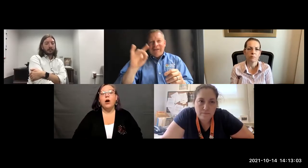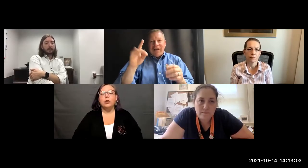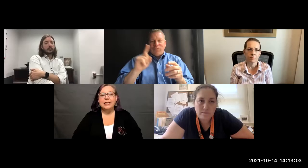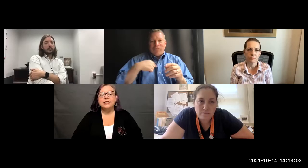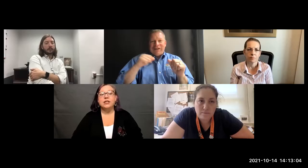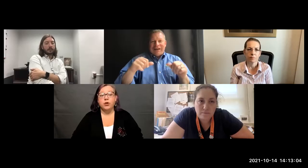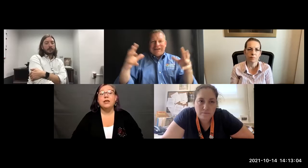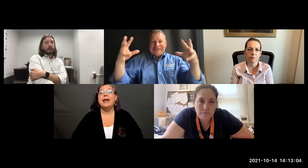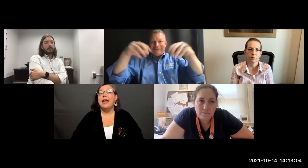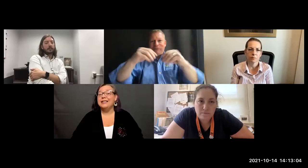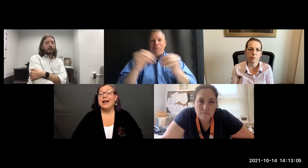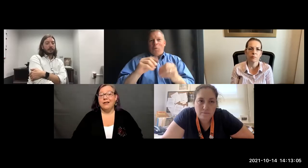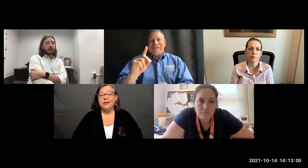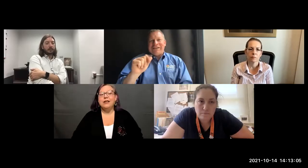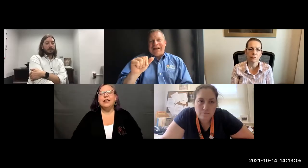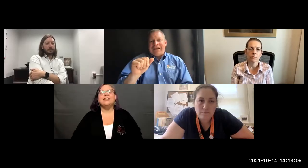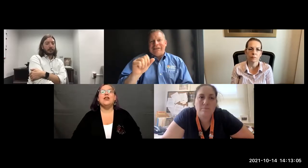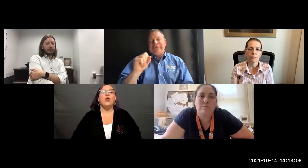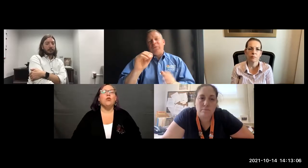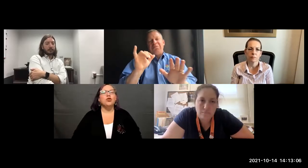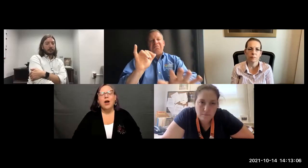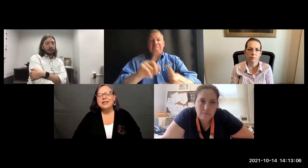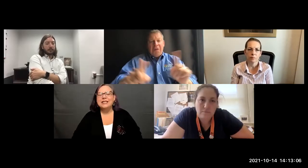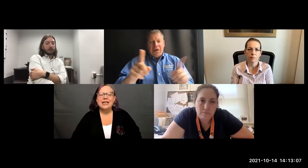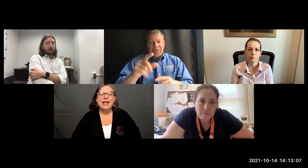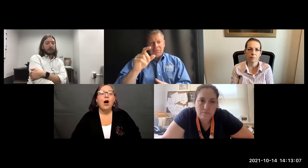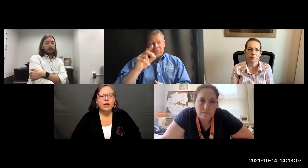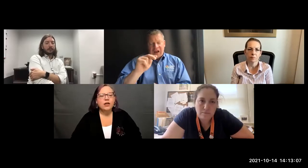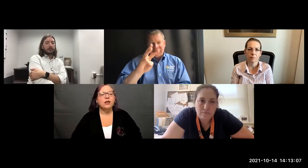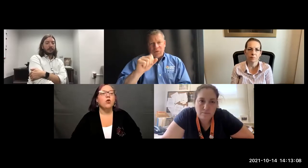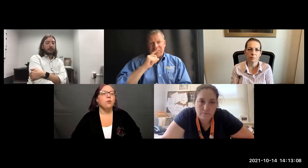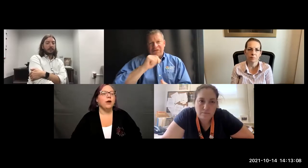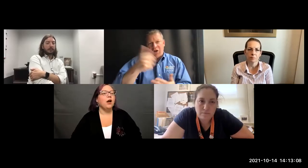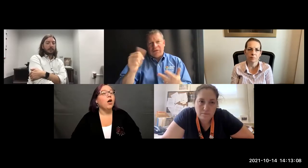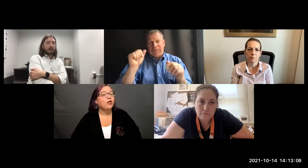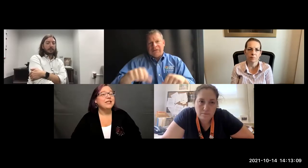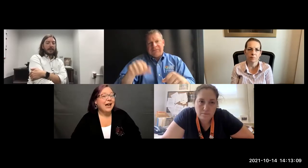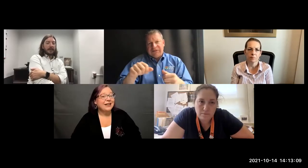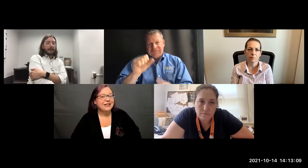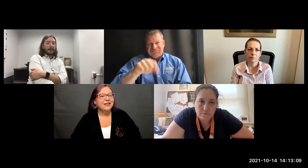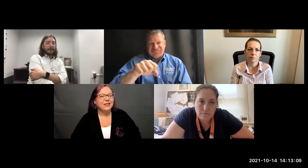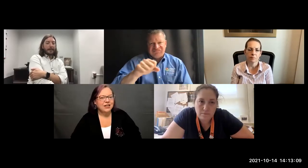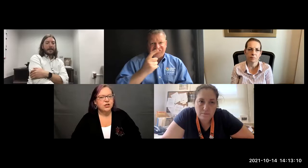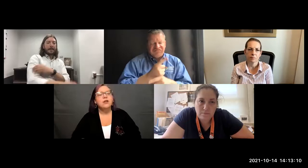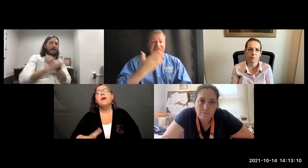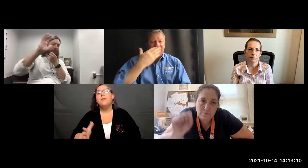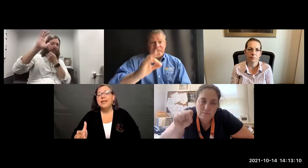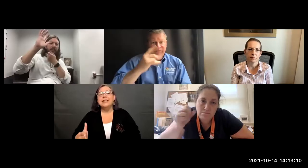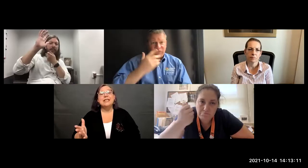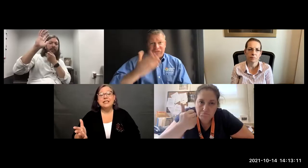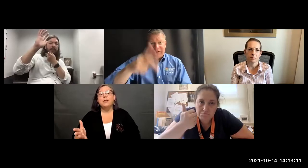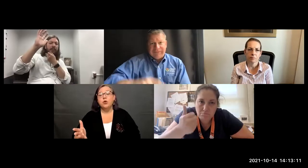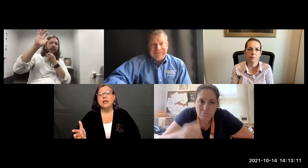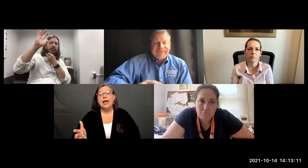would be only NWEA data. And so we're trying to see how we can incorporate other data in the collection. But